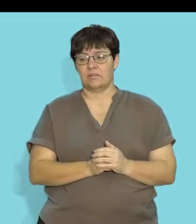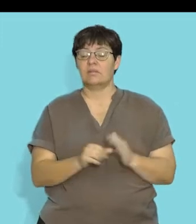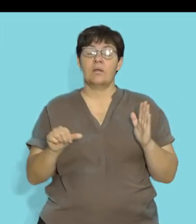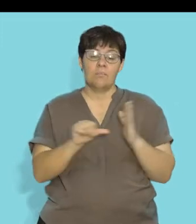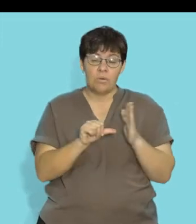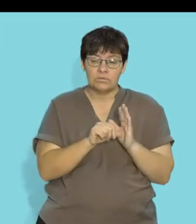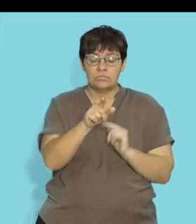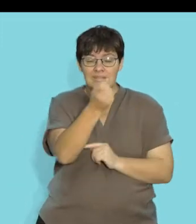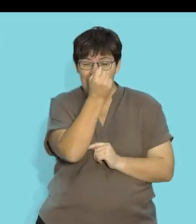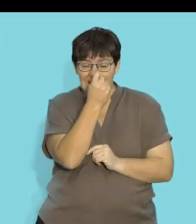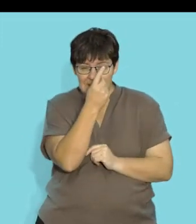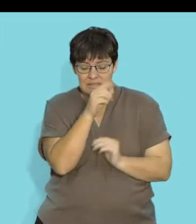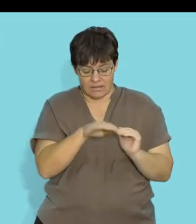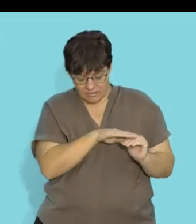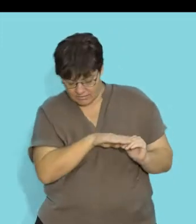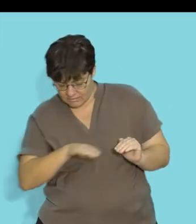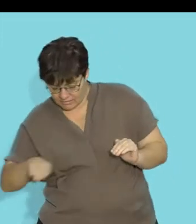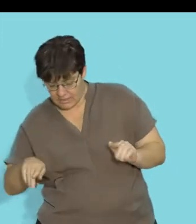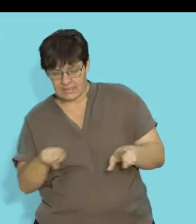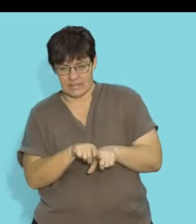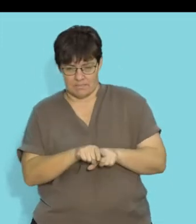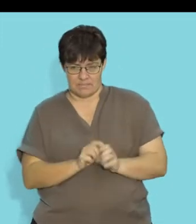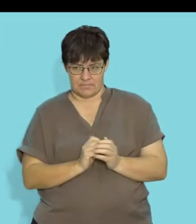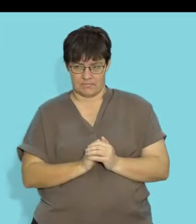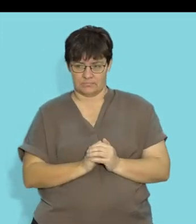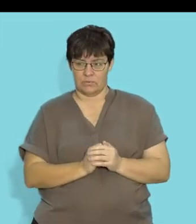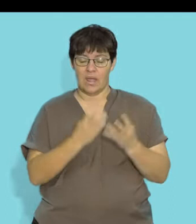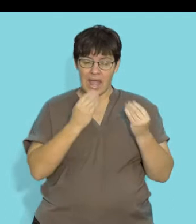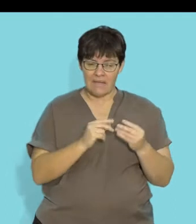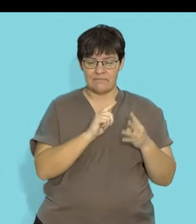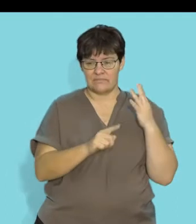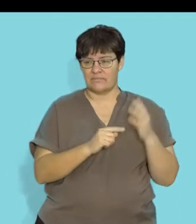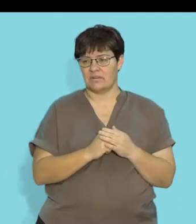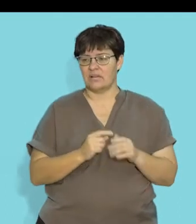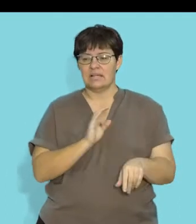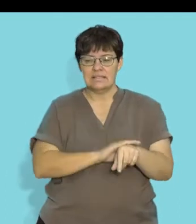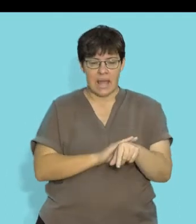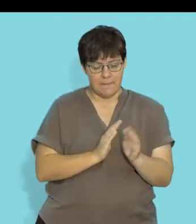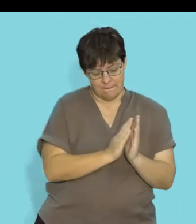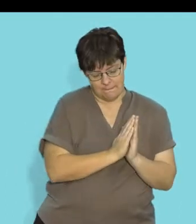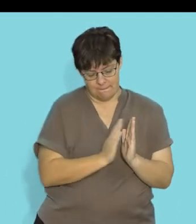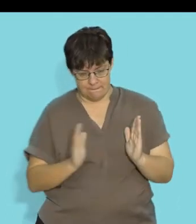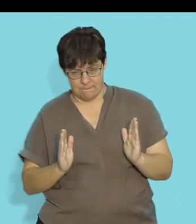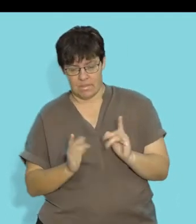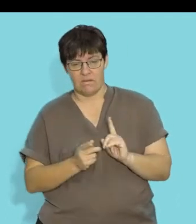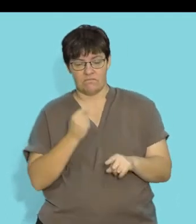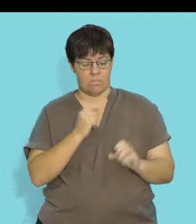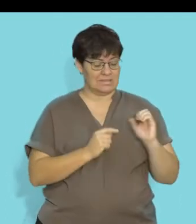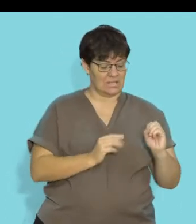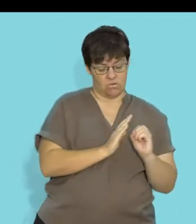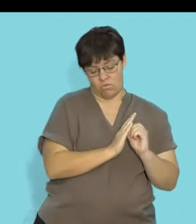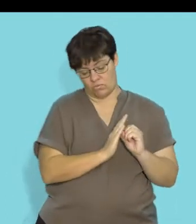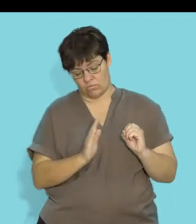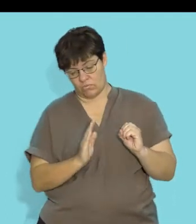that we understand what is on the x-axis. So on the x-axis, we've got the duration of the cycle from day 0 or day